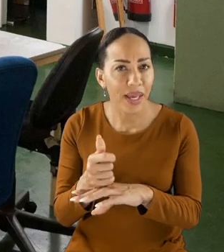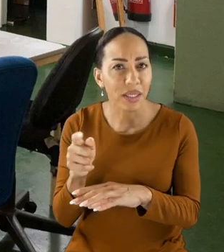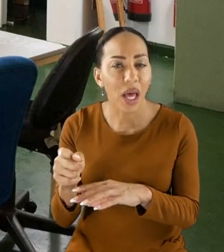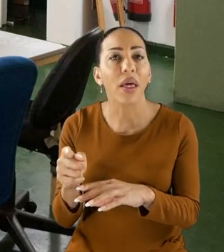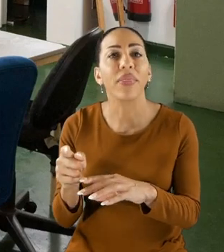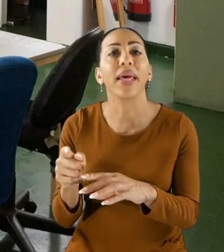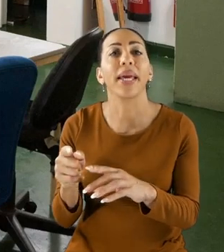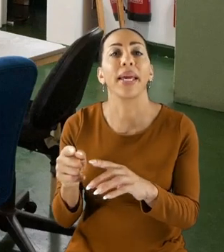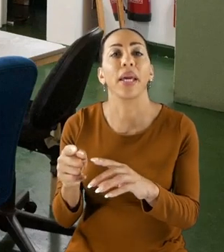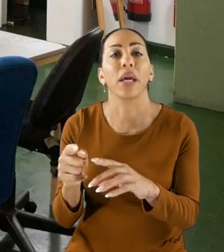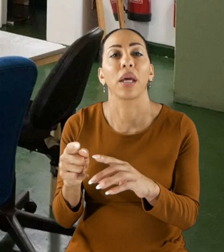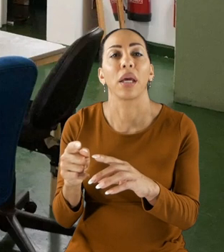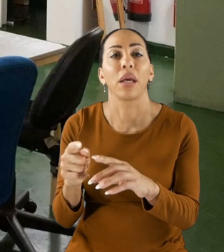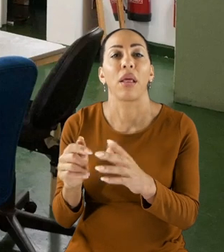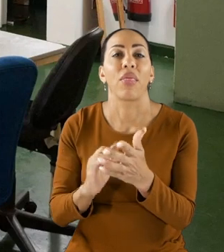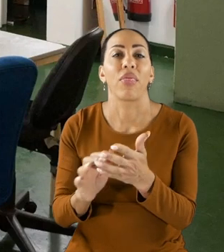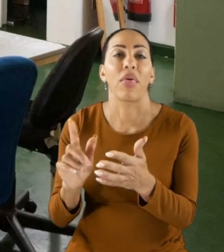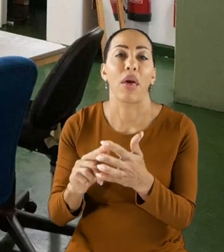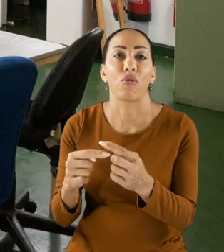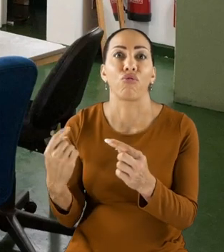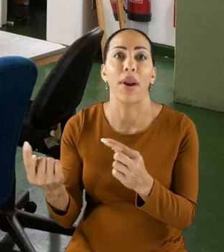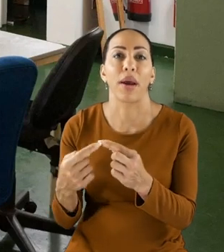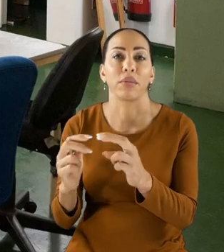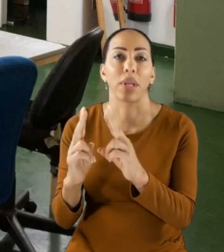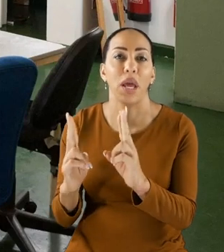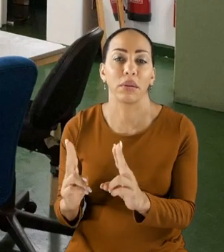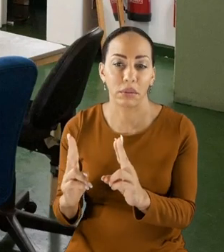House. Yeah. The Roundhouse. Yeah.